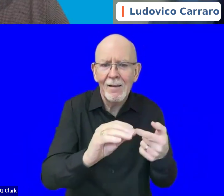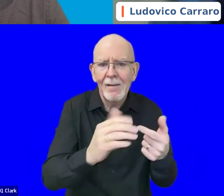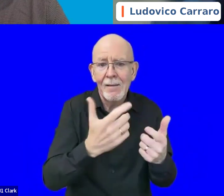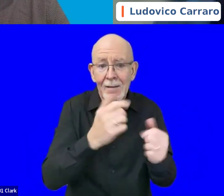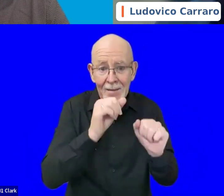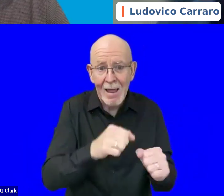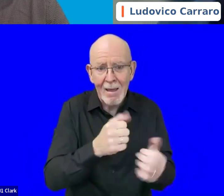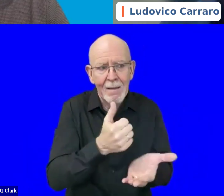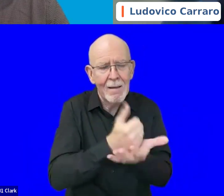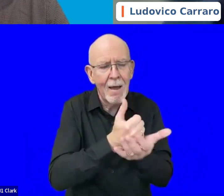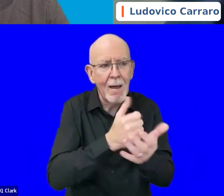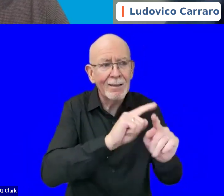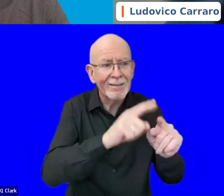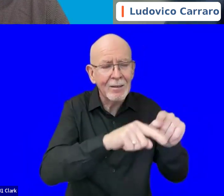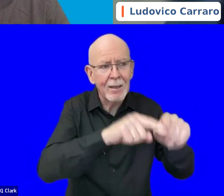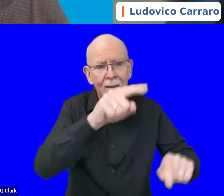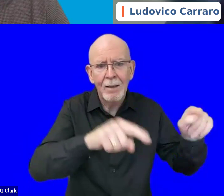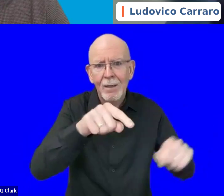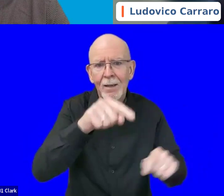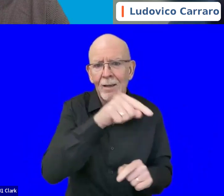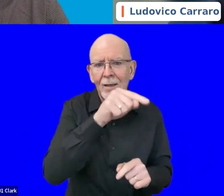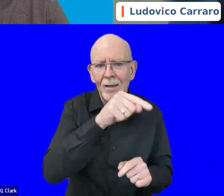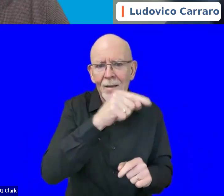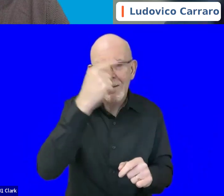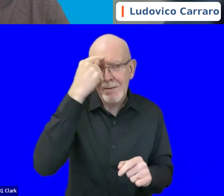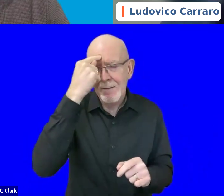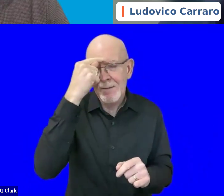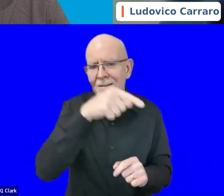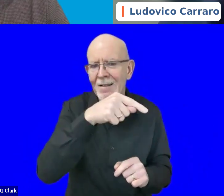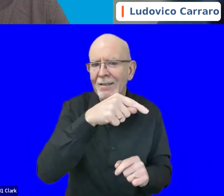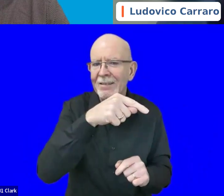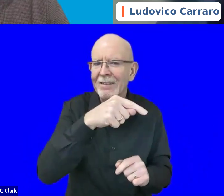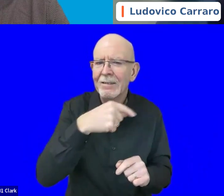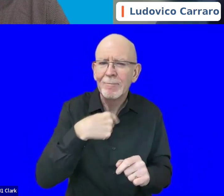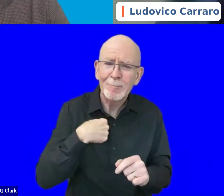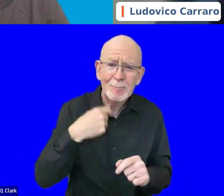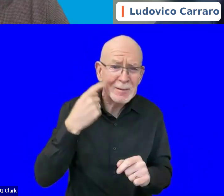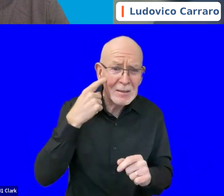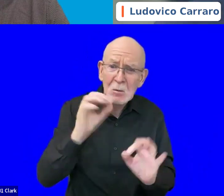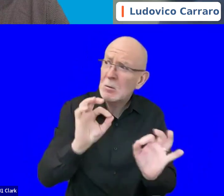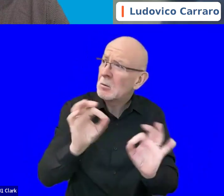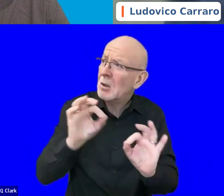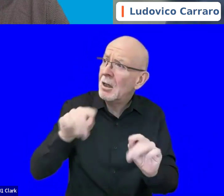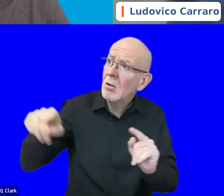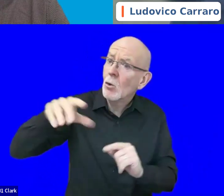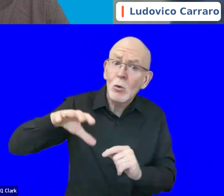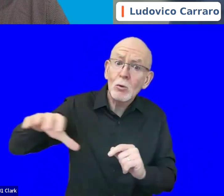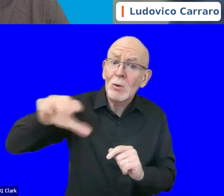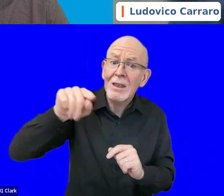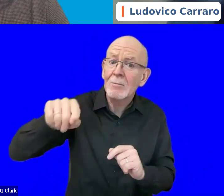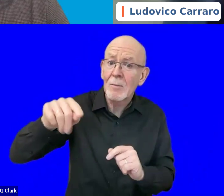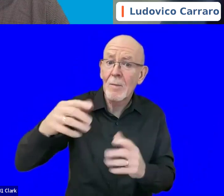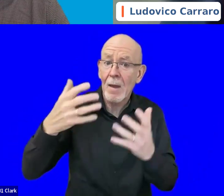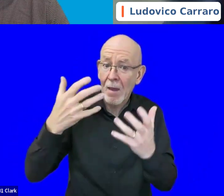are countries that are able to, even if we had the data, to provide different cash